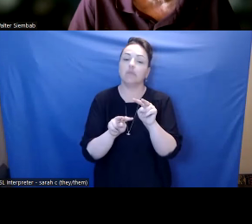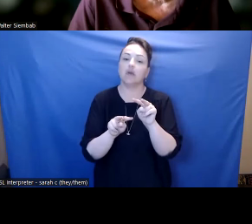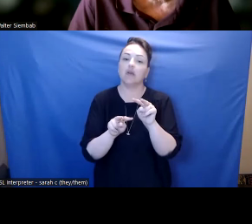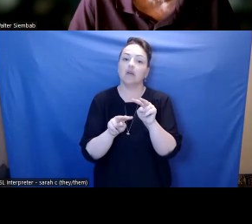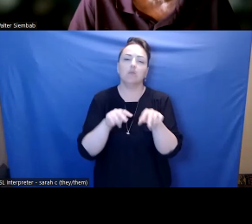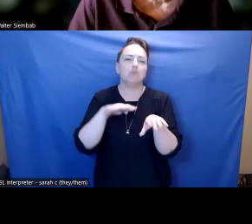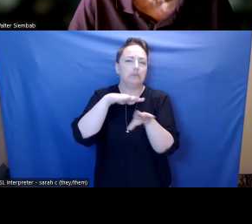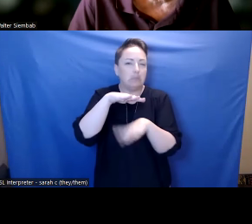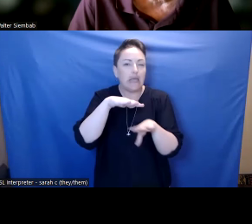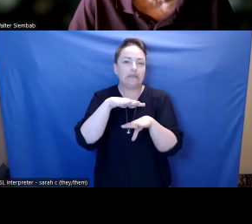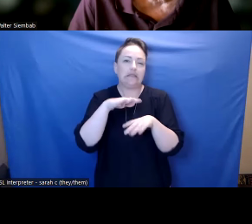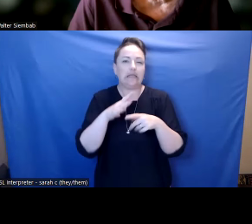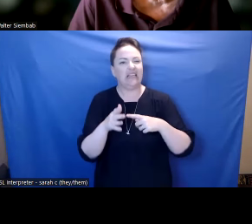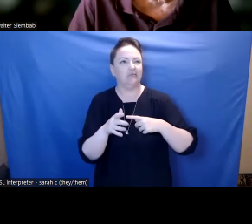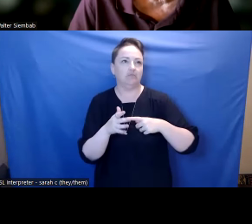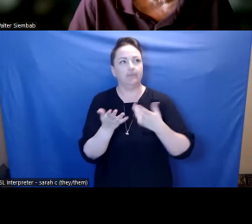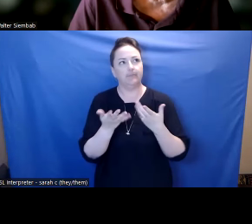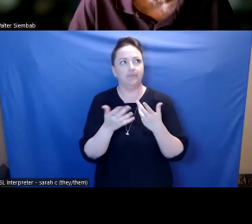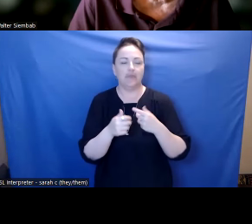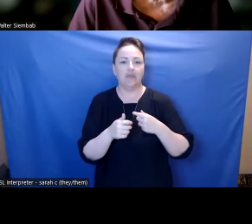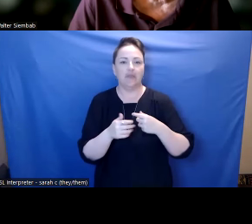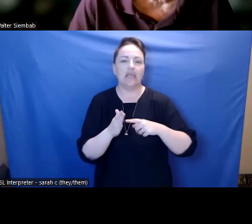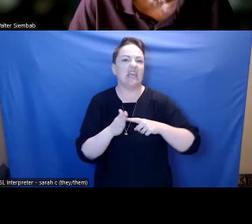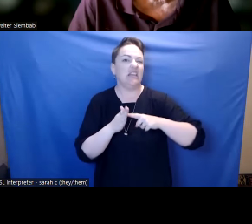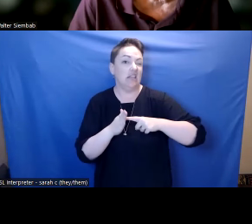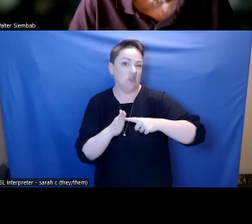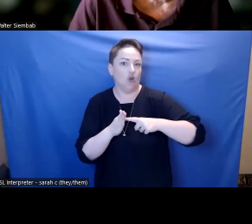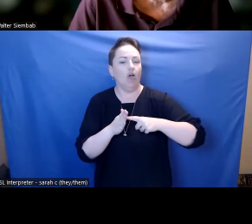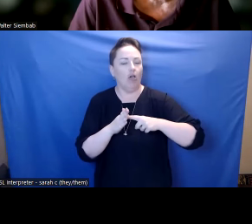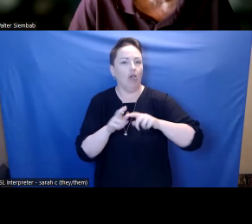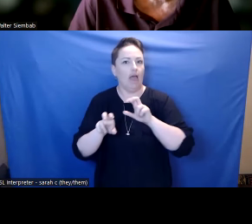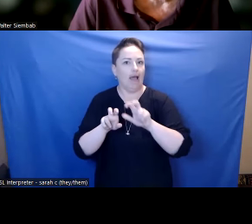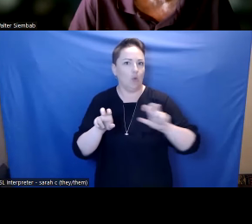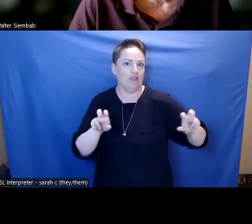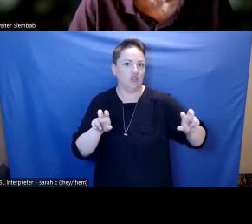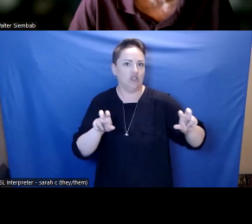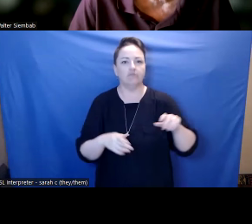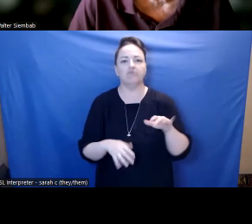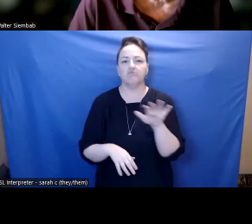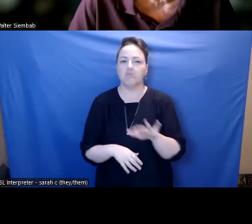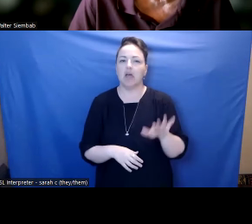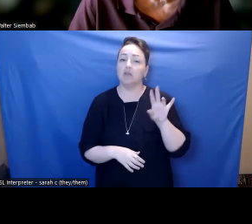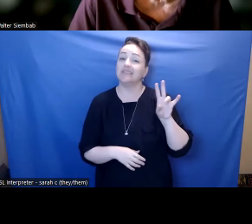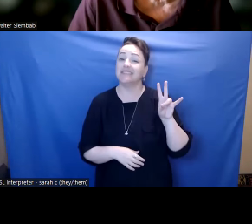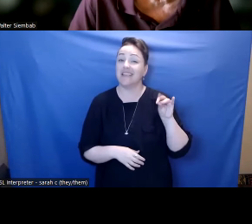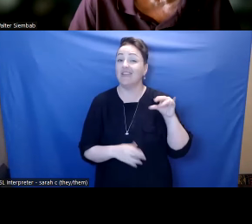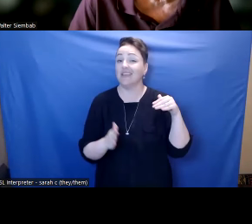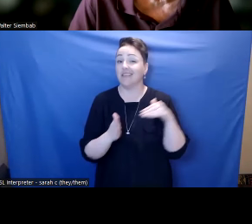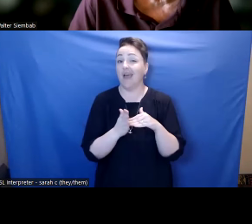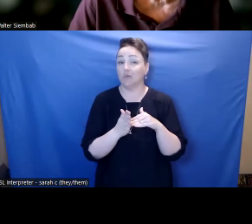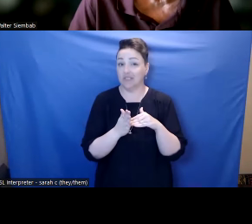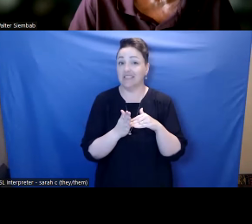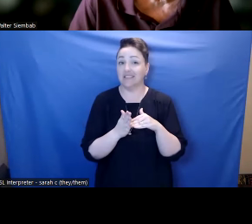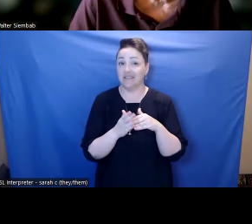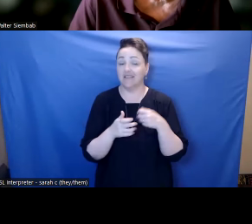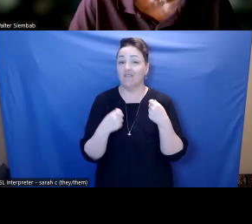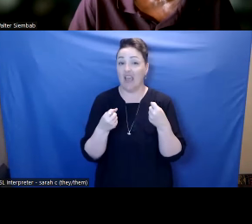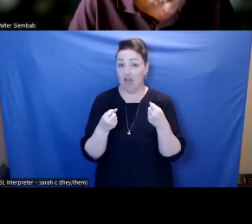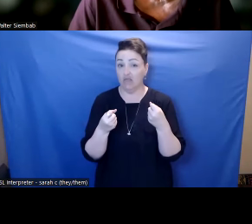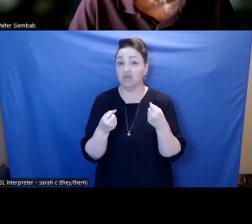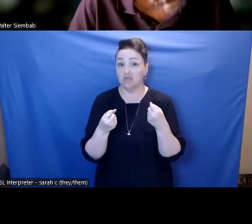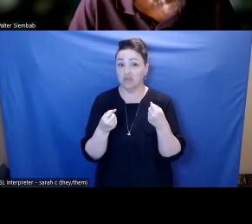basic initial rate of allocation, we're looking at about 70,000 vehicles being added to the